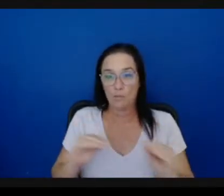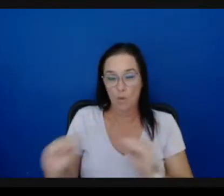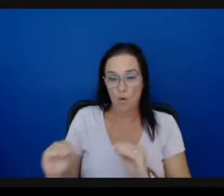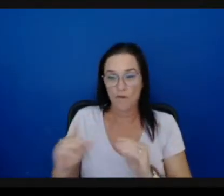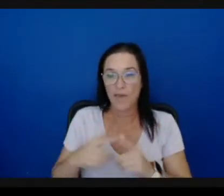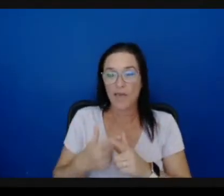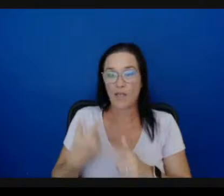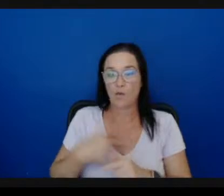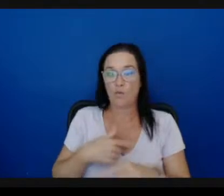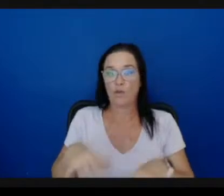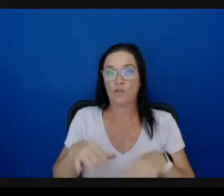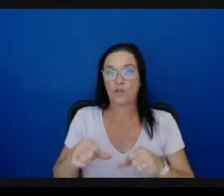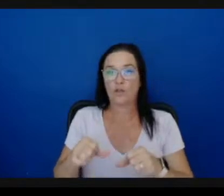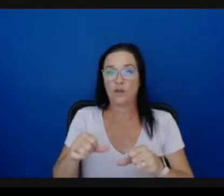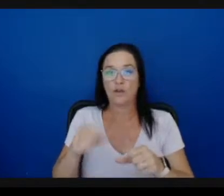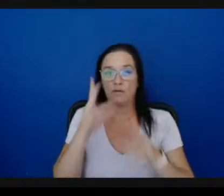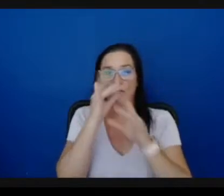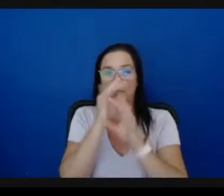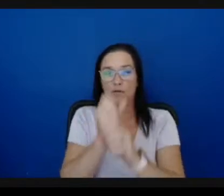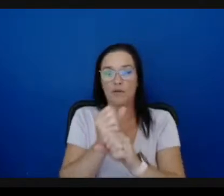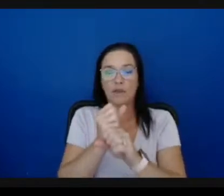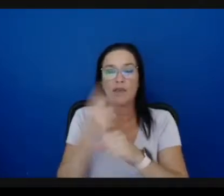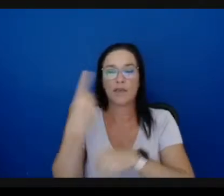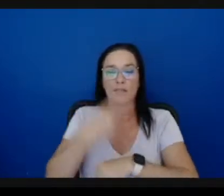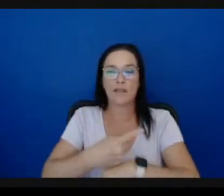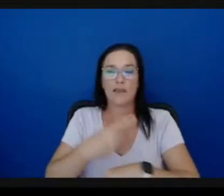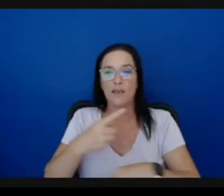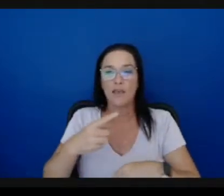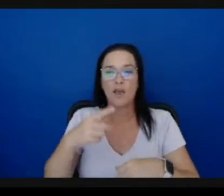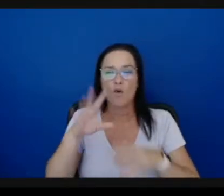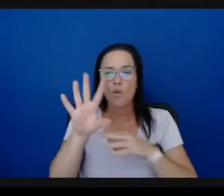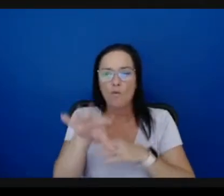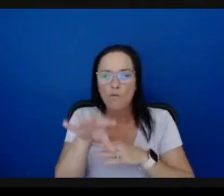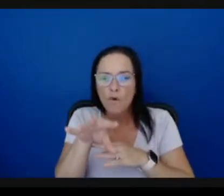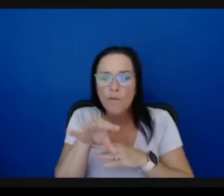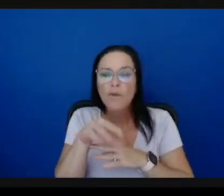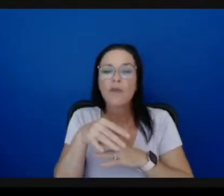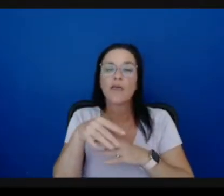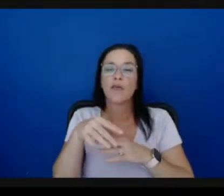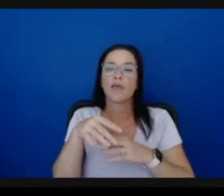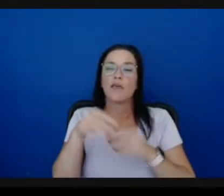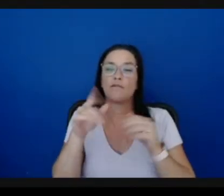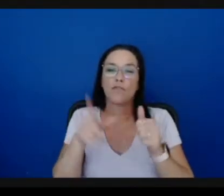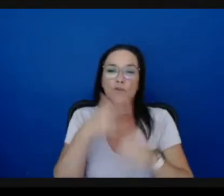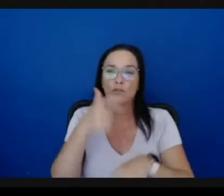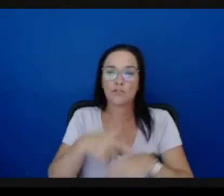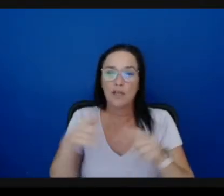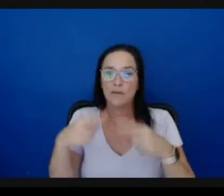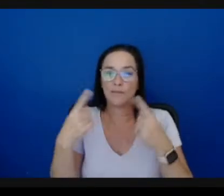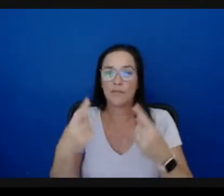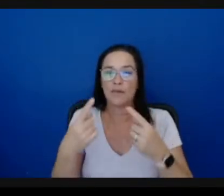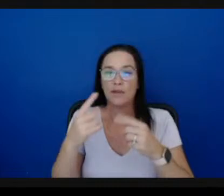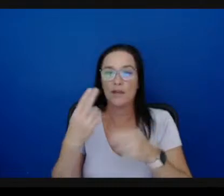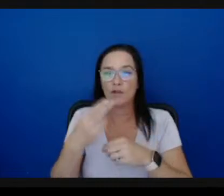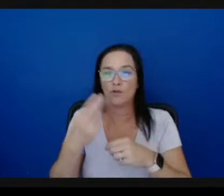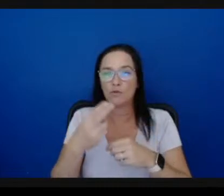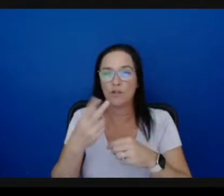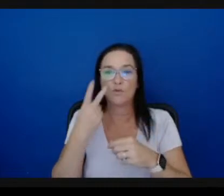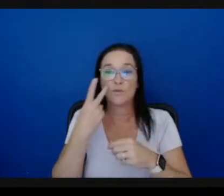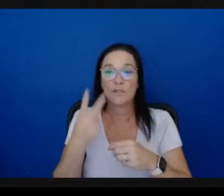day watching and photographing for the first time in history the complete sequence of the development of new volcanic